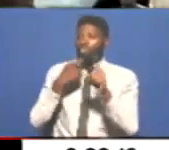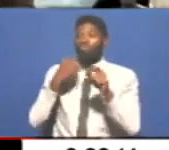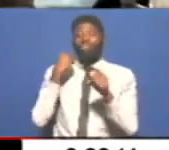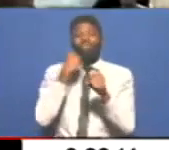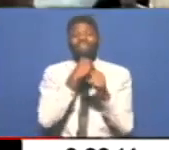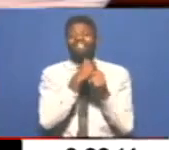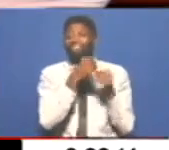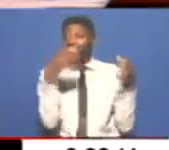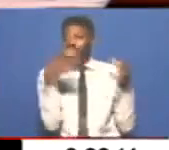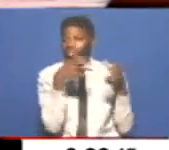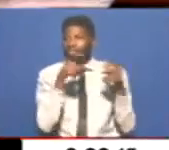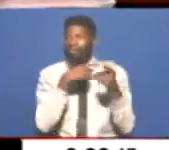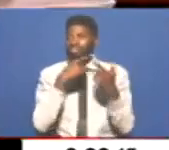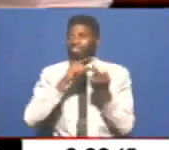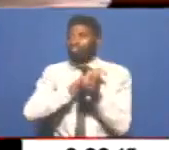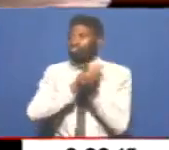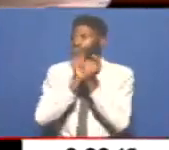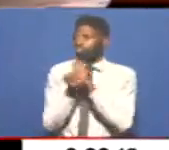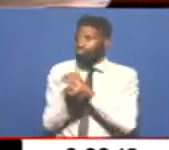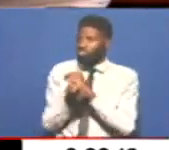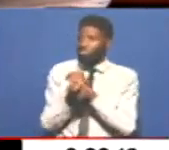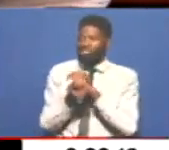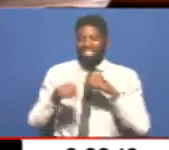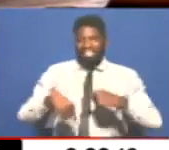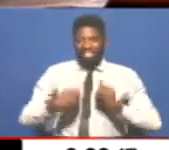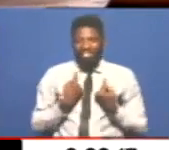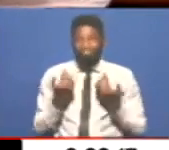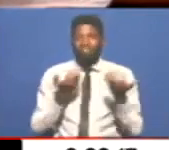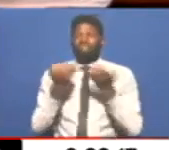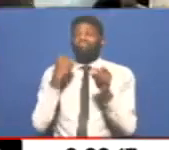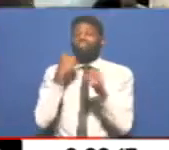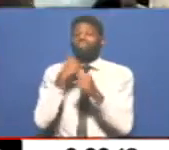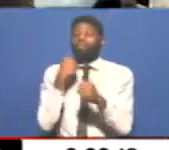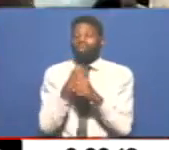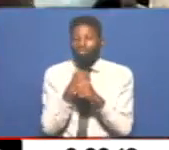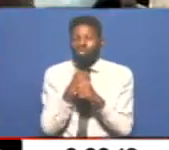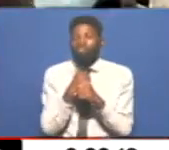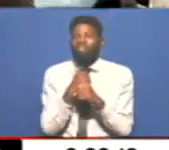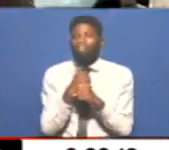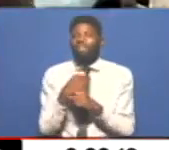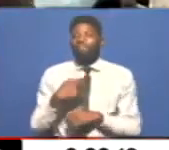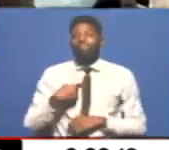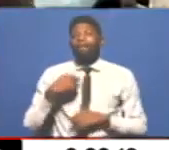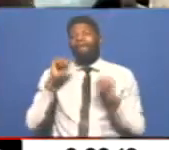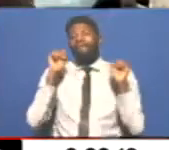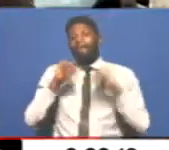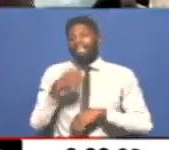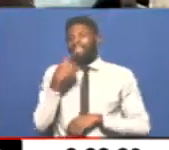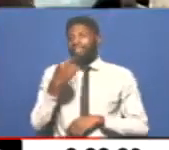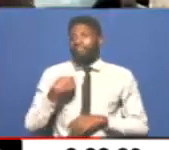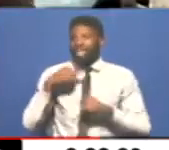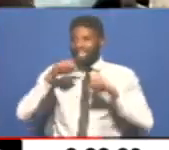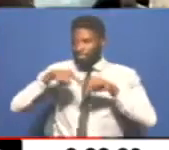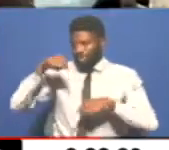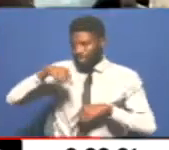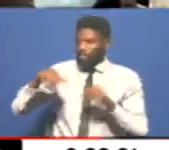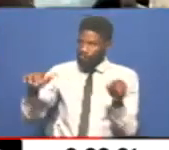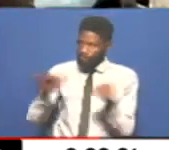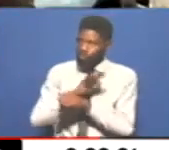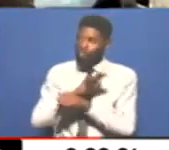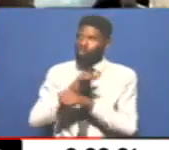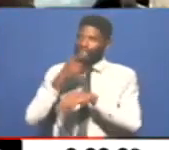came into, you know, self-employment. And I would say that I depend on this fully, entirely, you